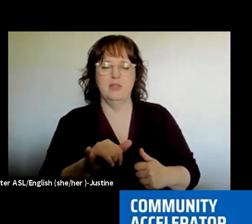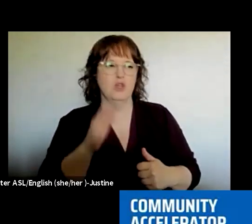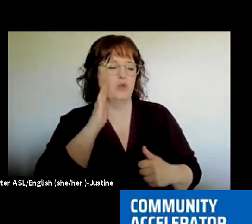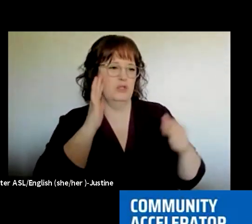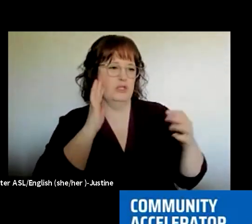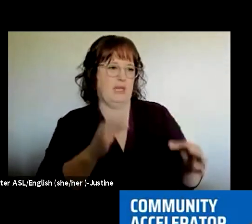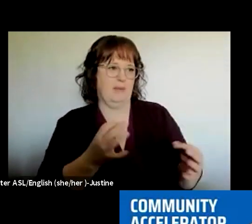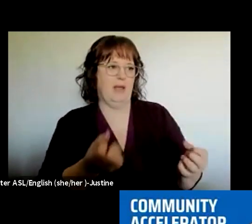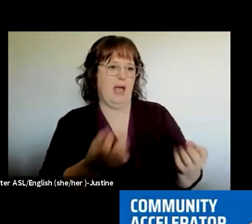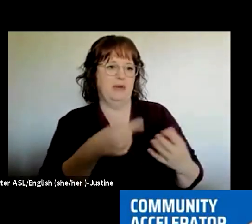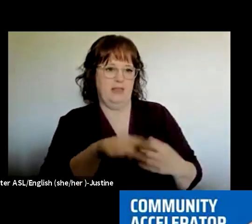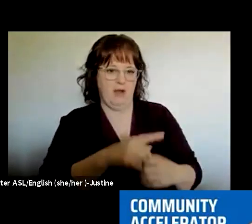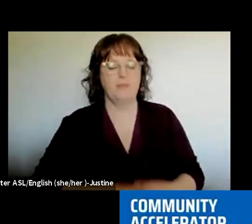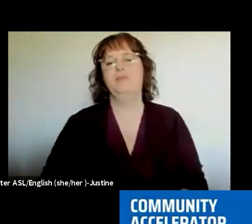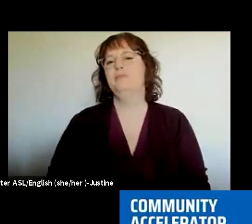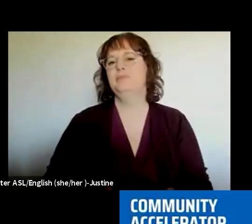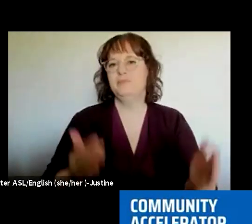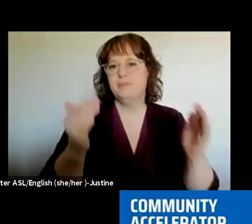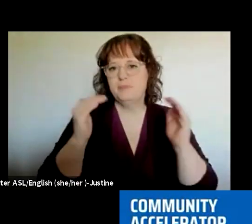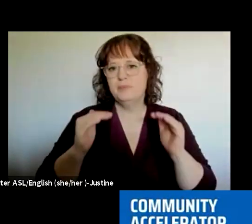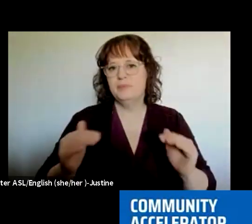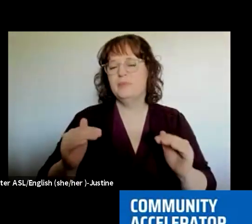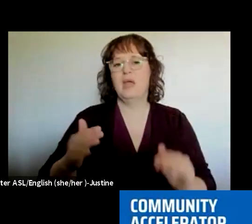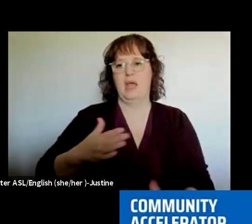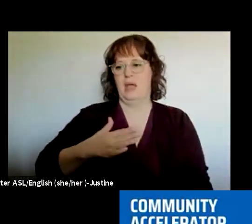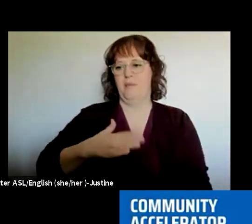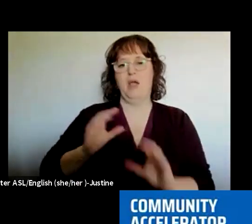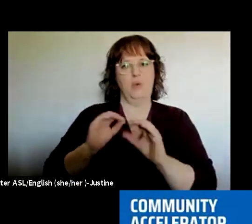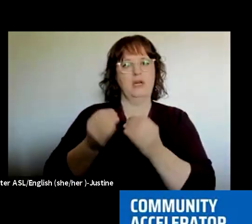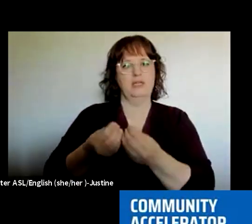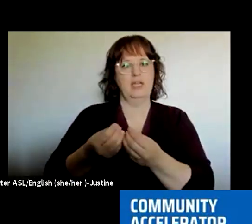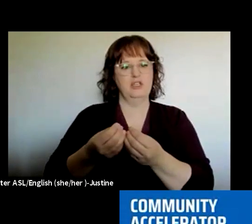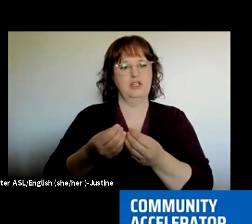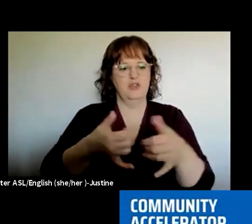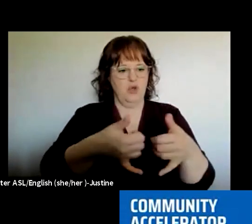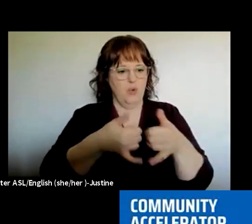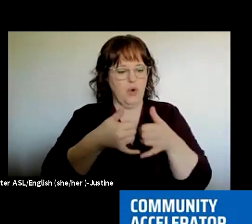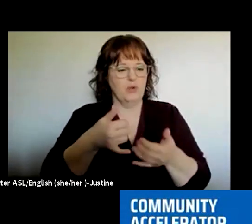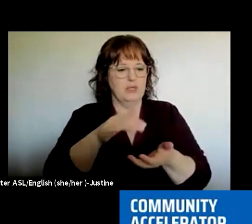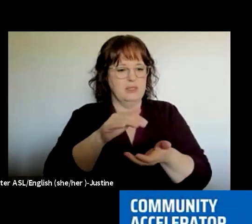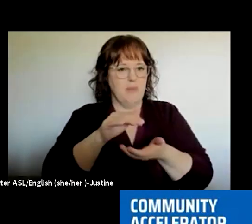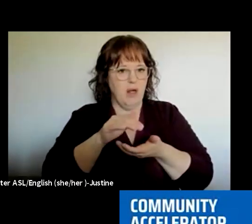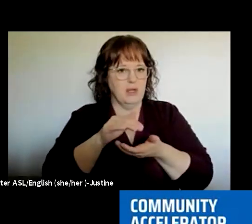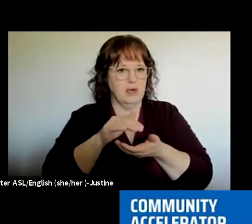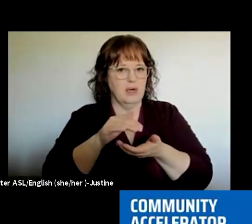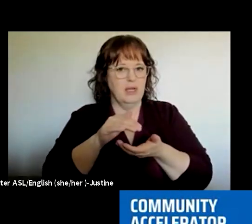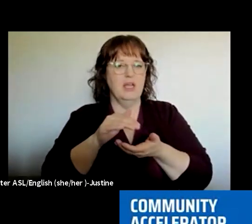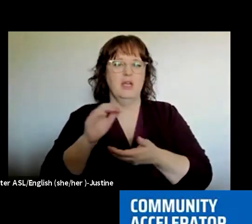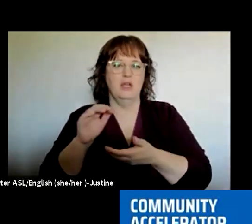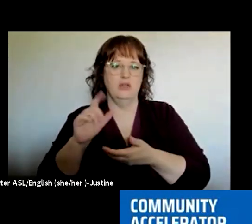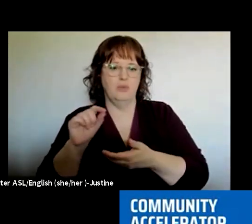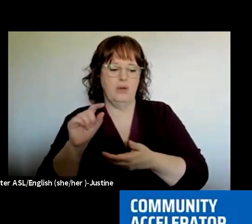Ellen. Next question is, my organization's award was smaller in 2024 than in